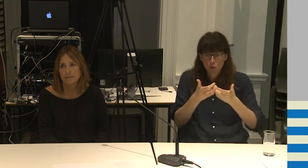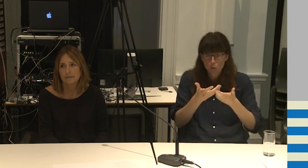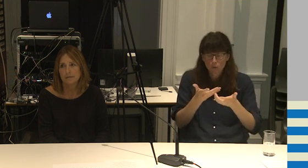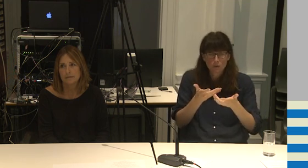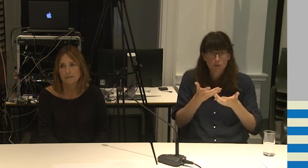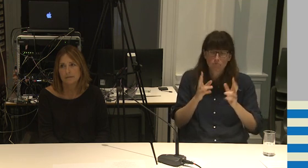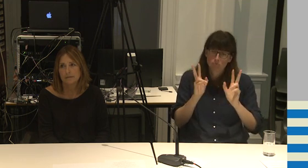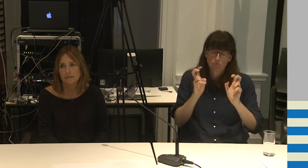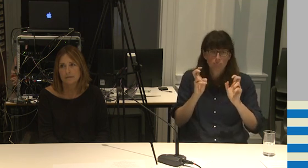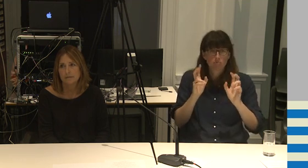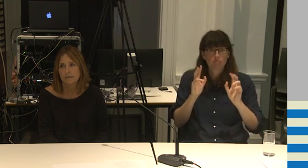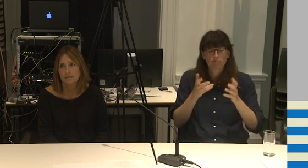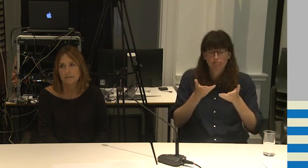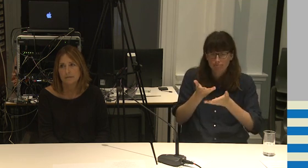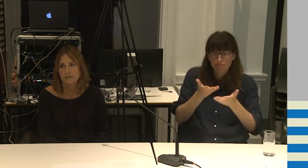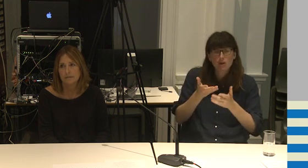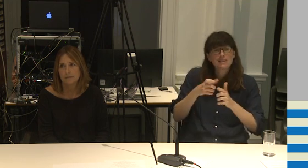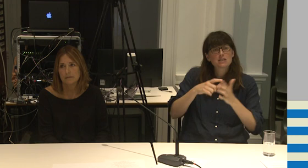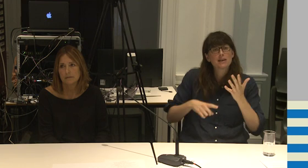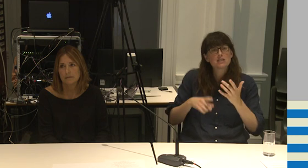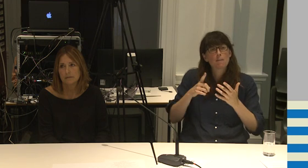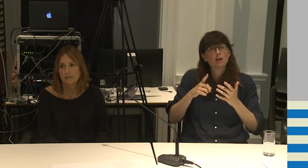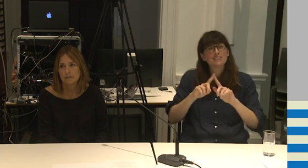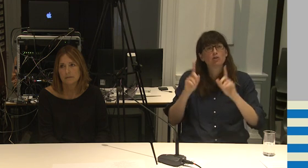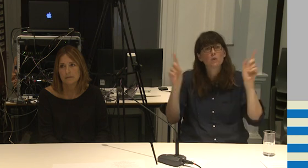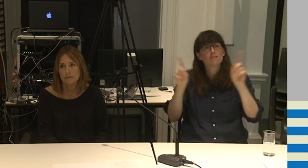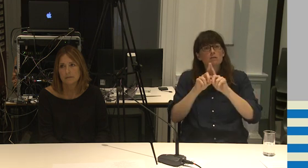disability. But across institutions, there doesn't seem to be any